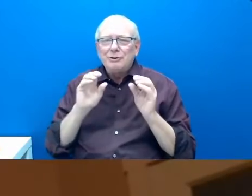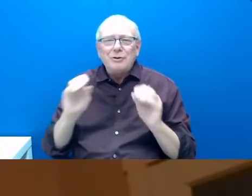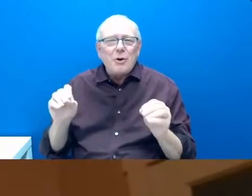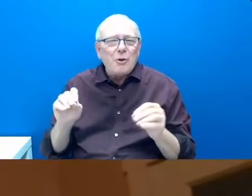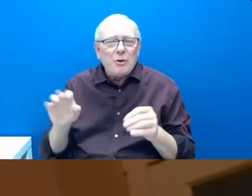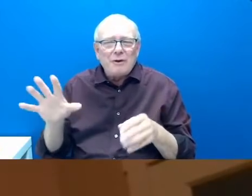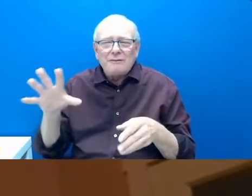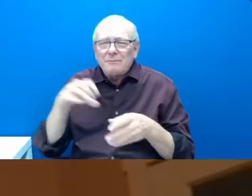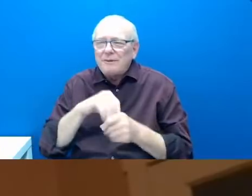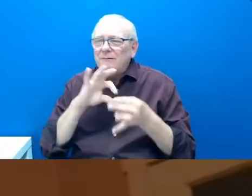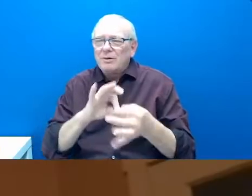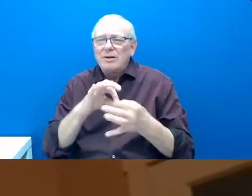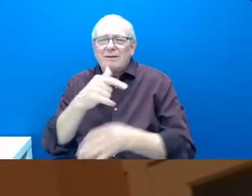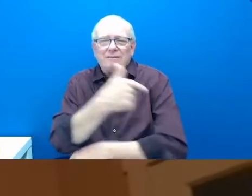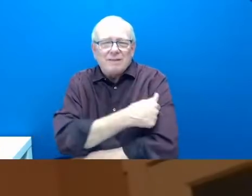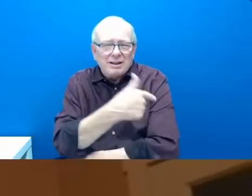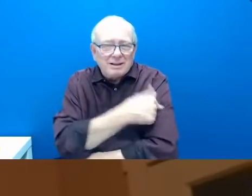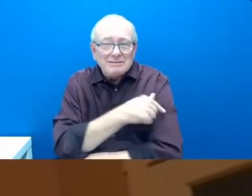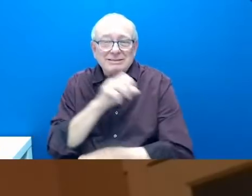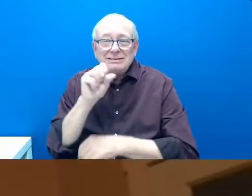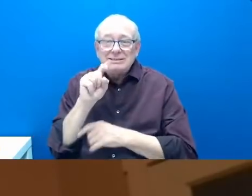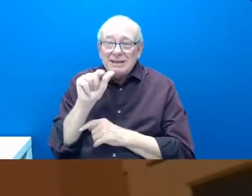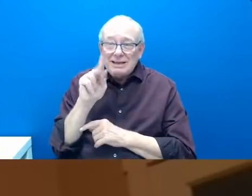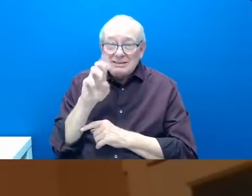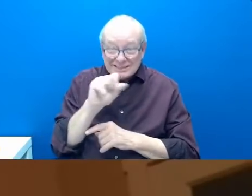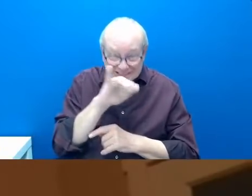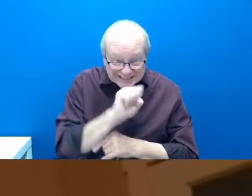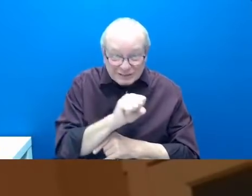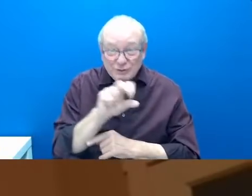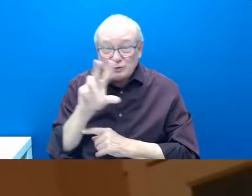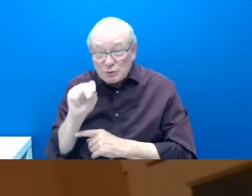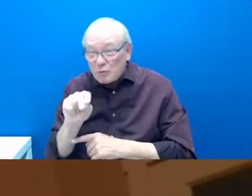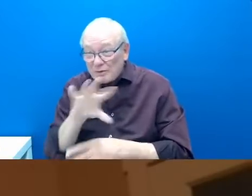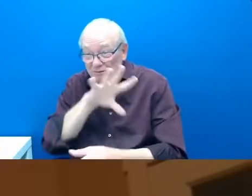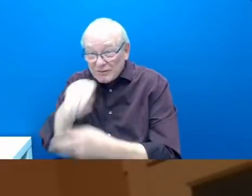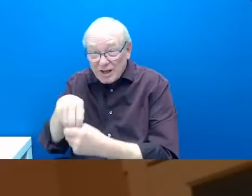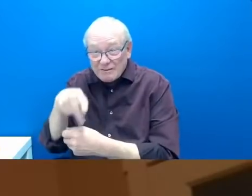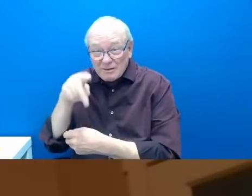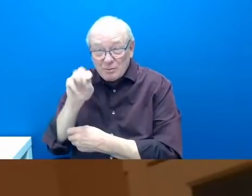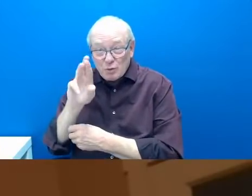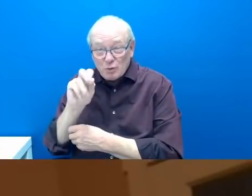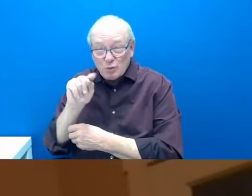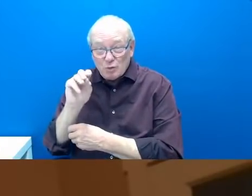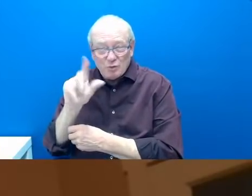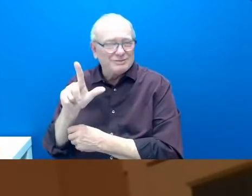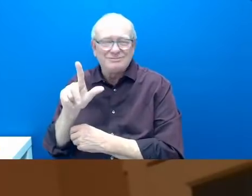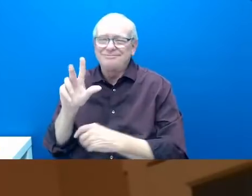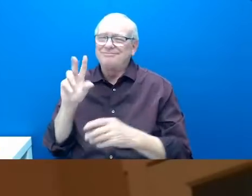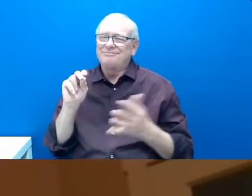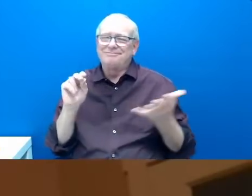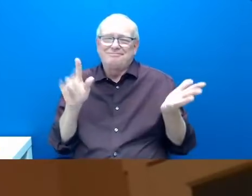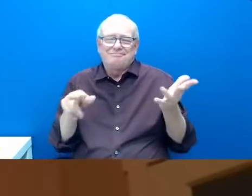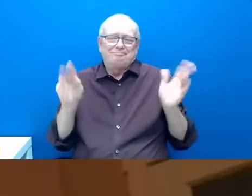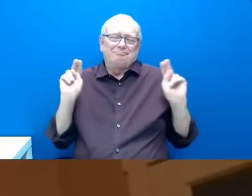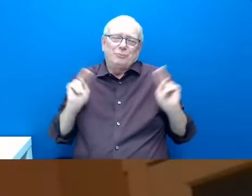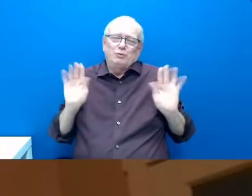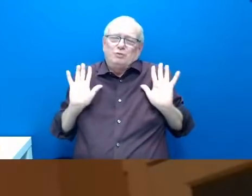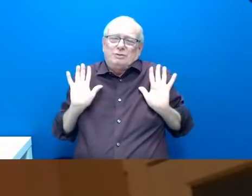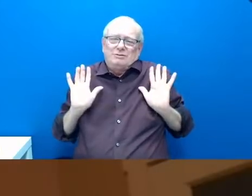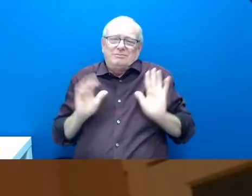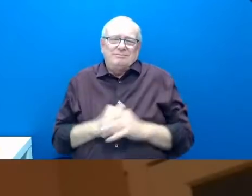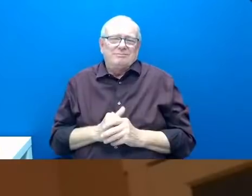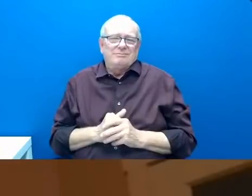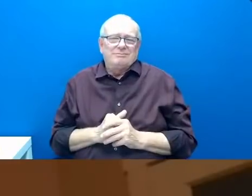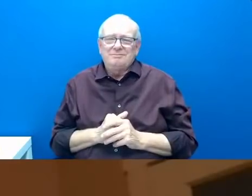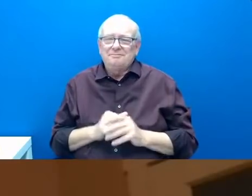status into the triage protocol. The protocol is a very objective tool that allows physicians to enter patient